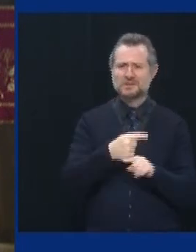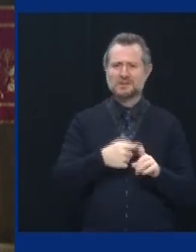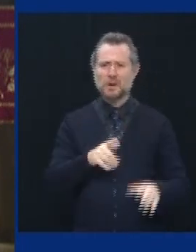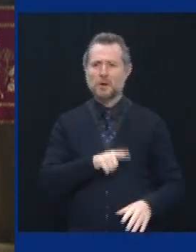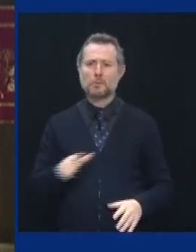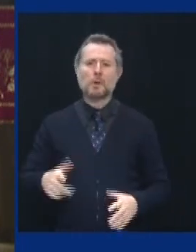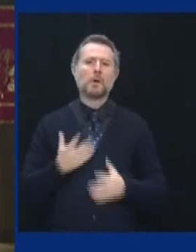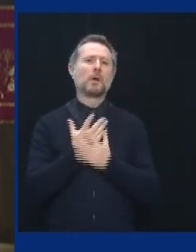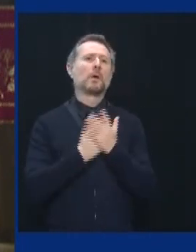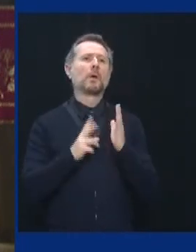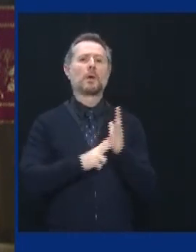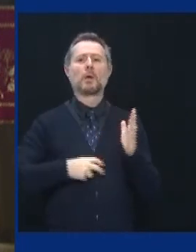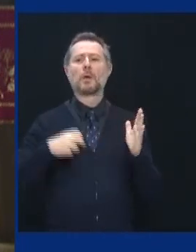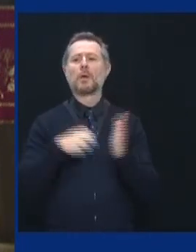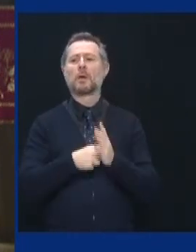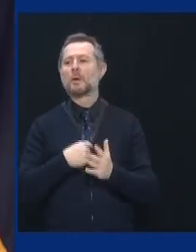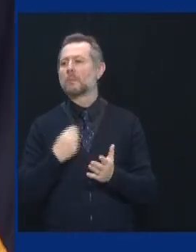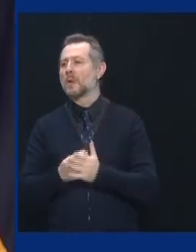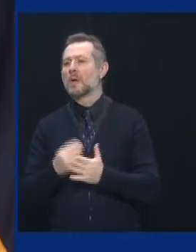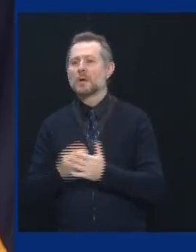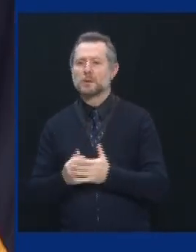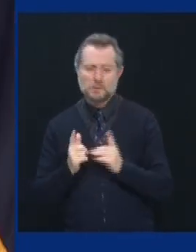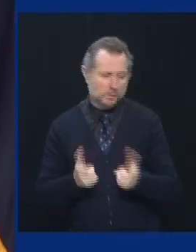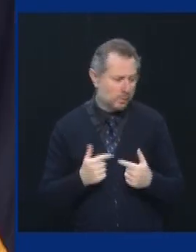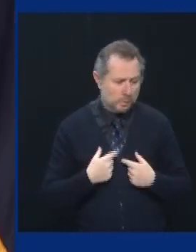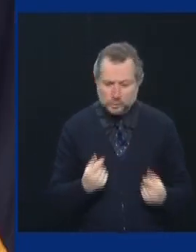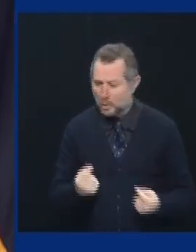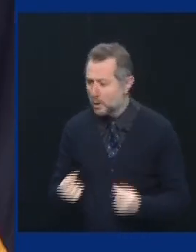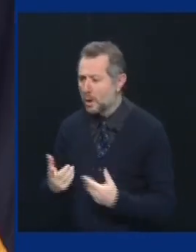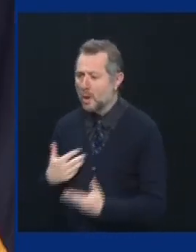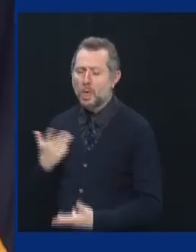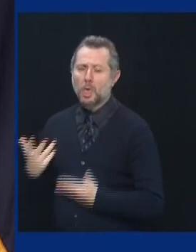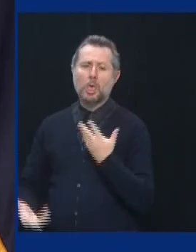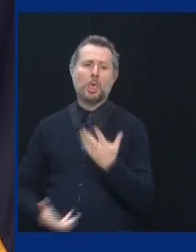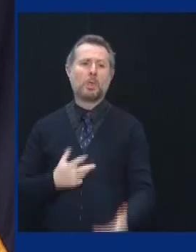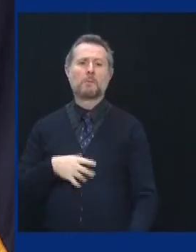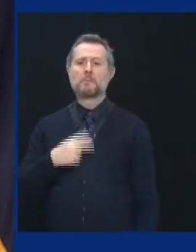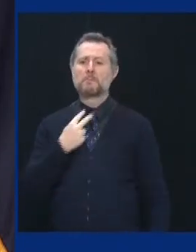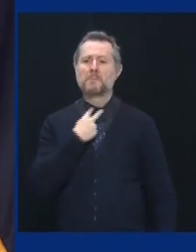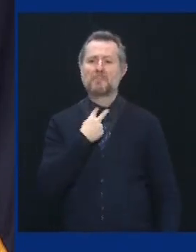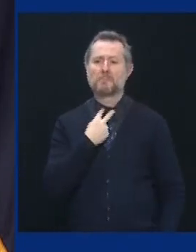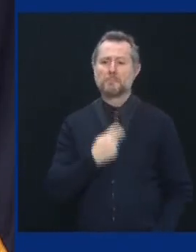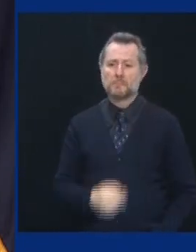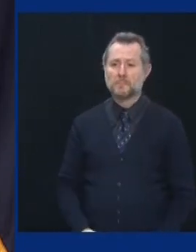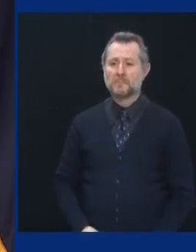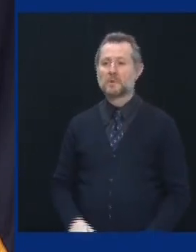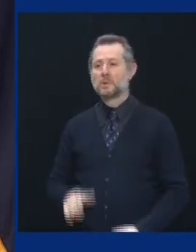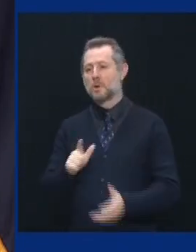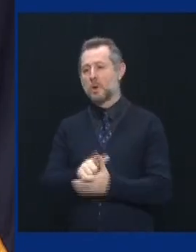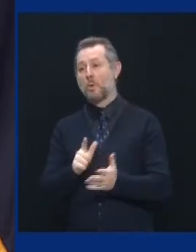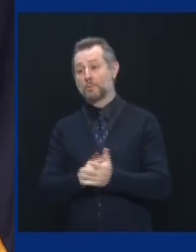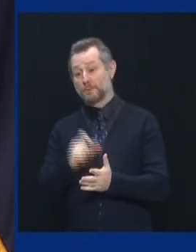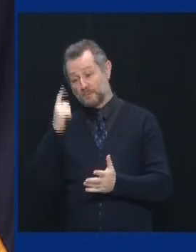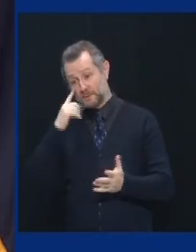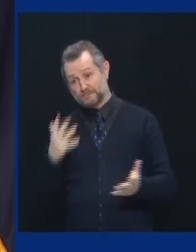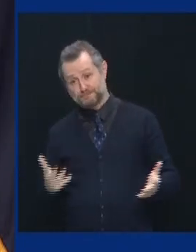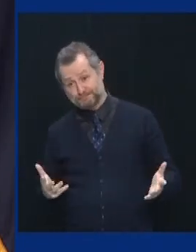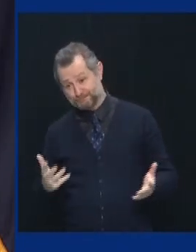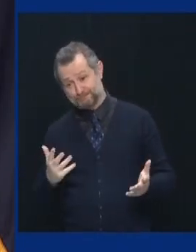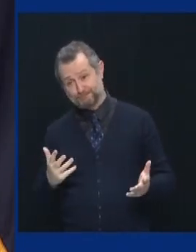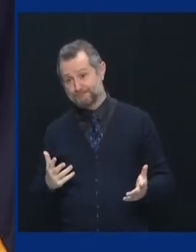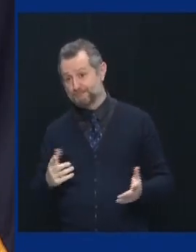They are wondering what they can do. Well, Natalie, the law is the law. You can't claim COVID